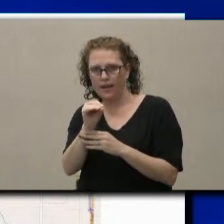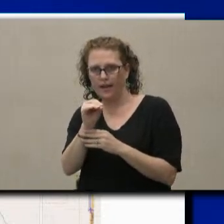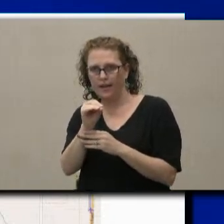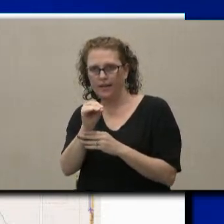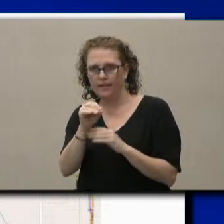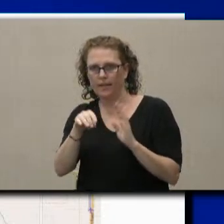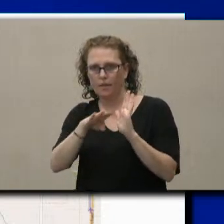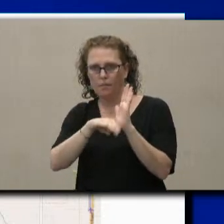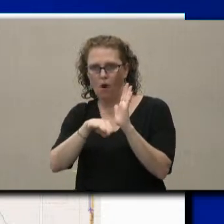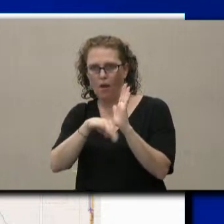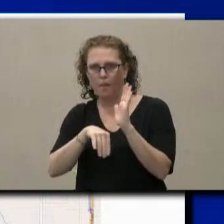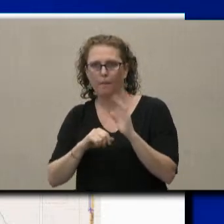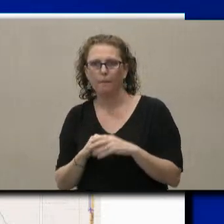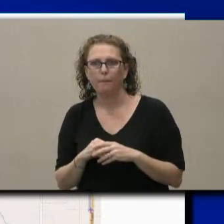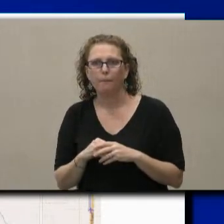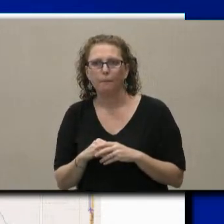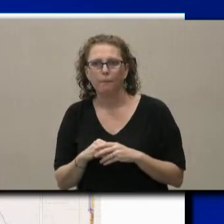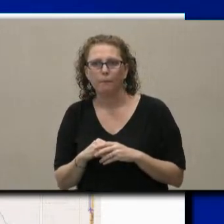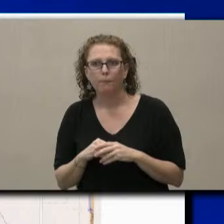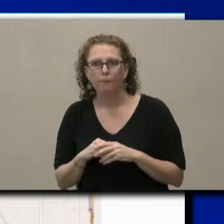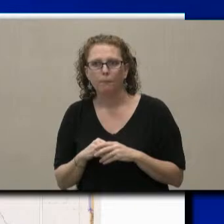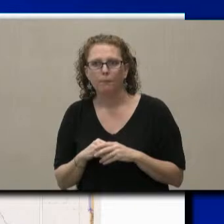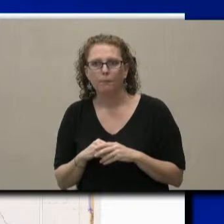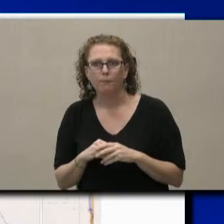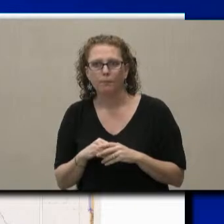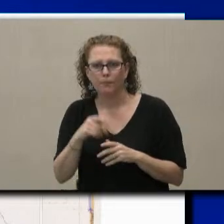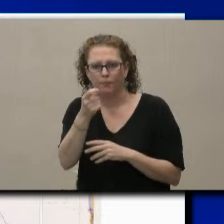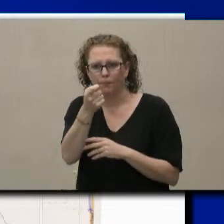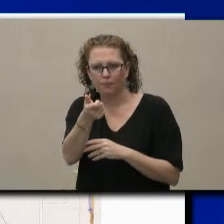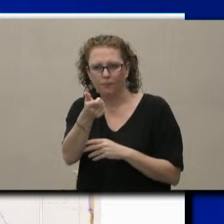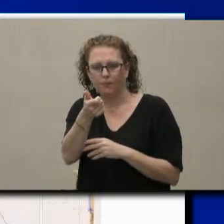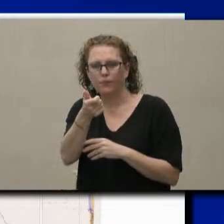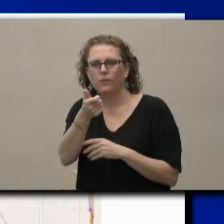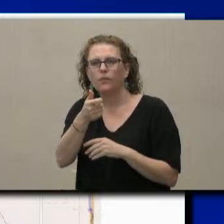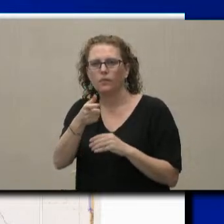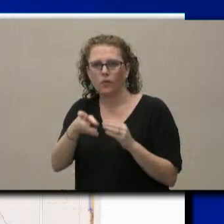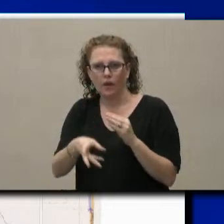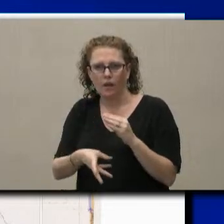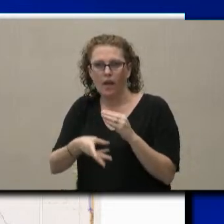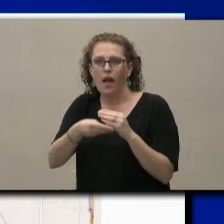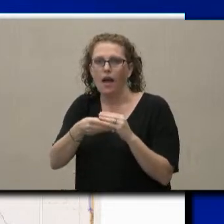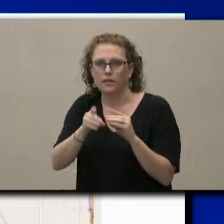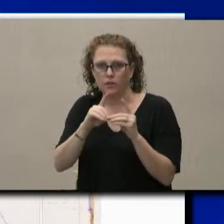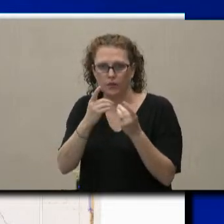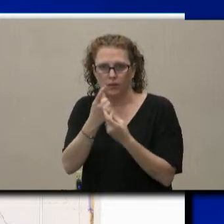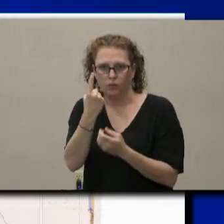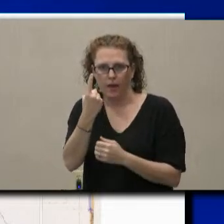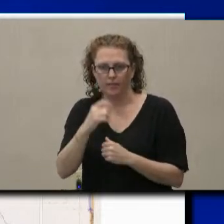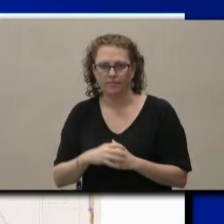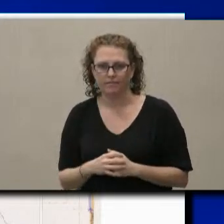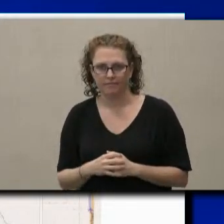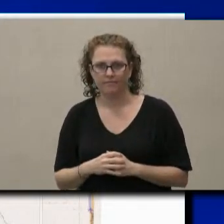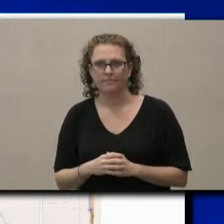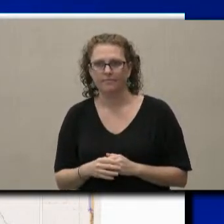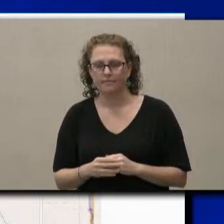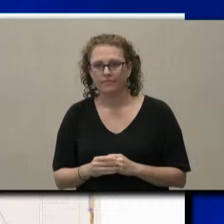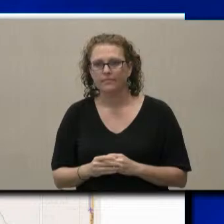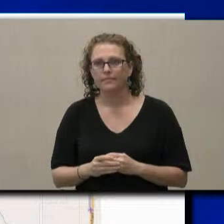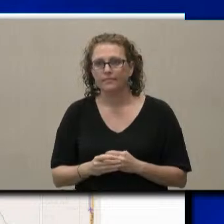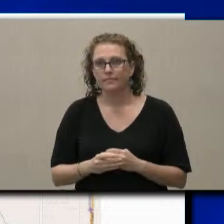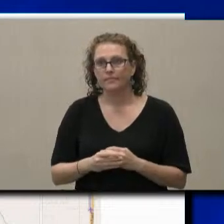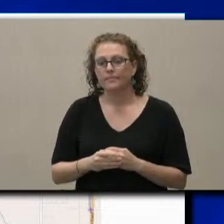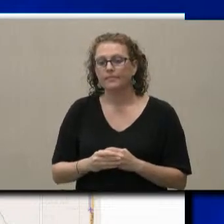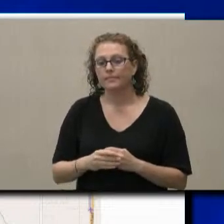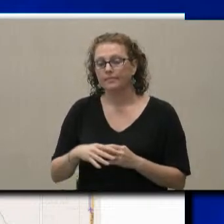right here. And it now adds that to District 1. And so that area includes a portion